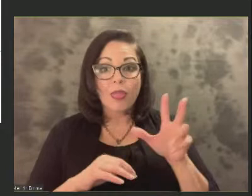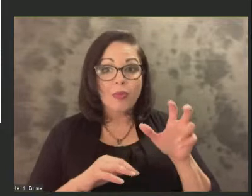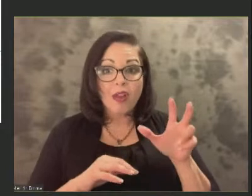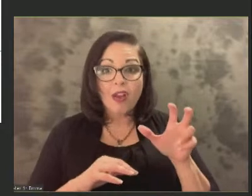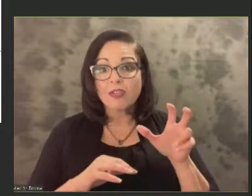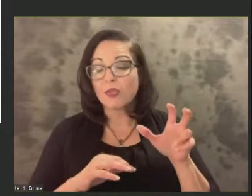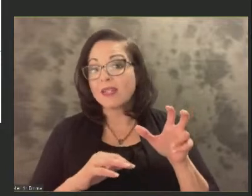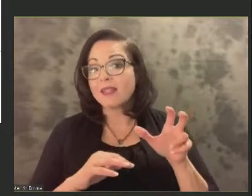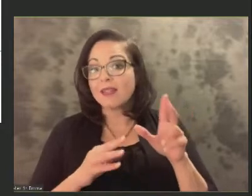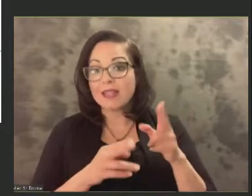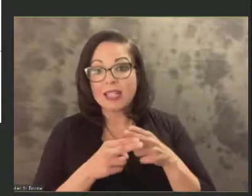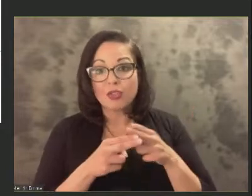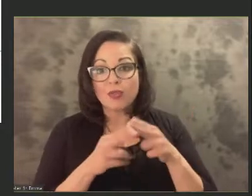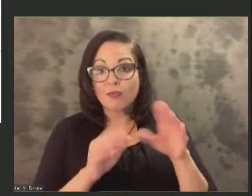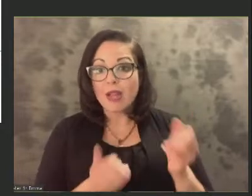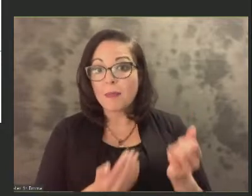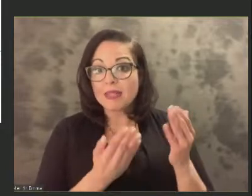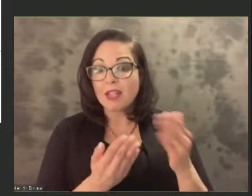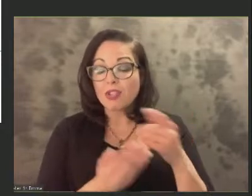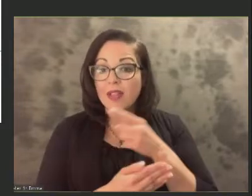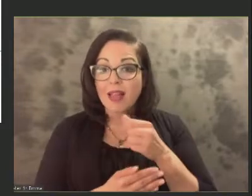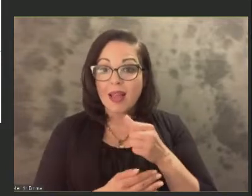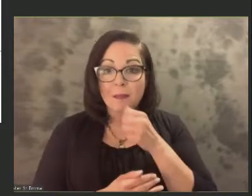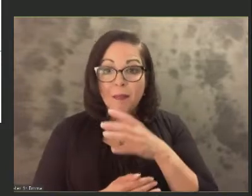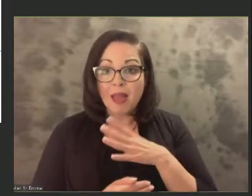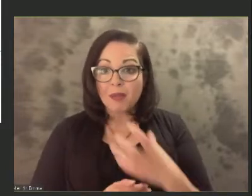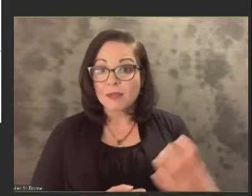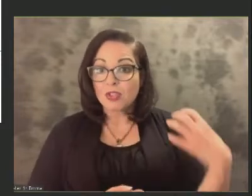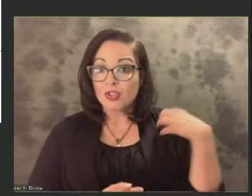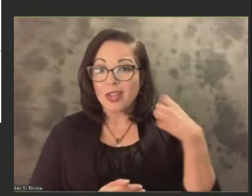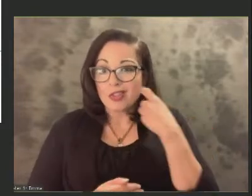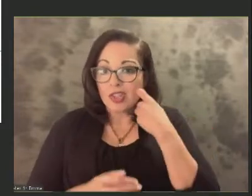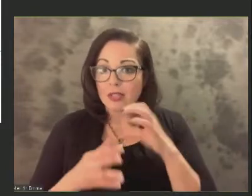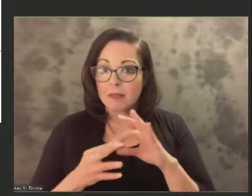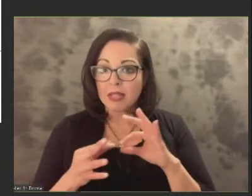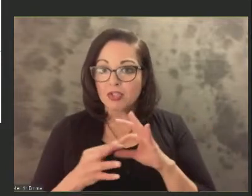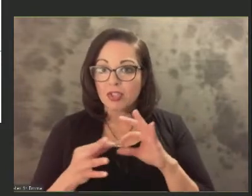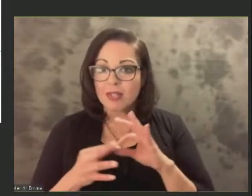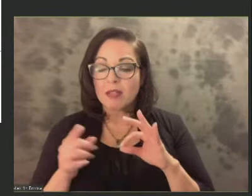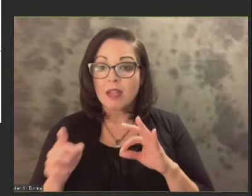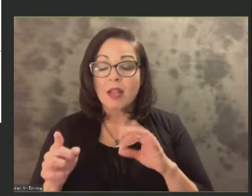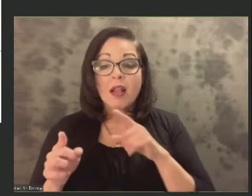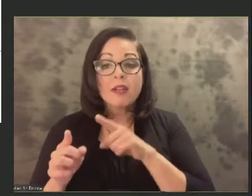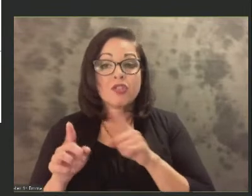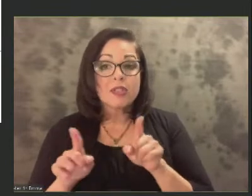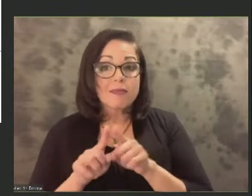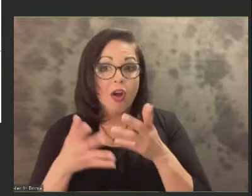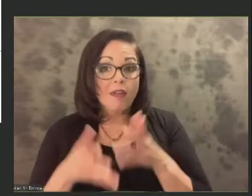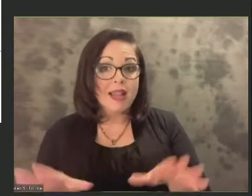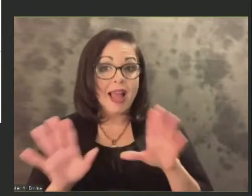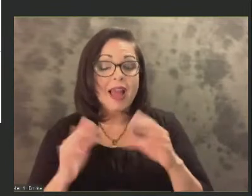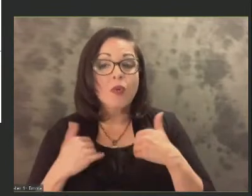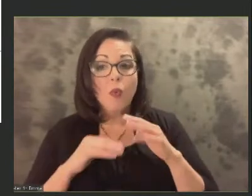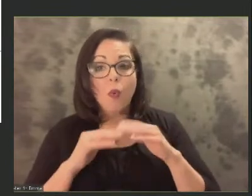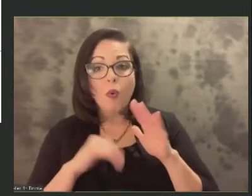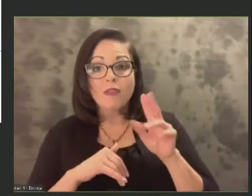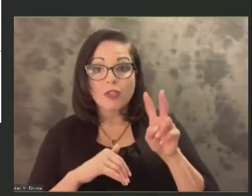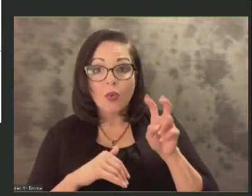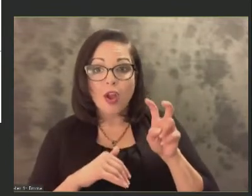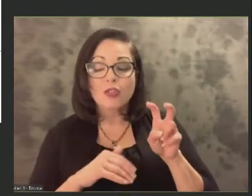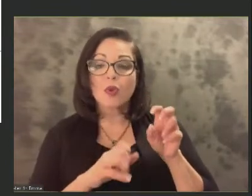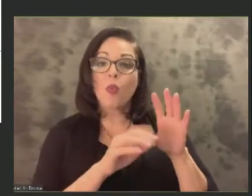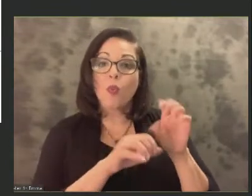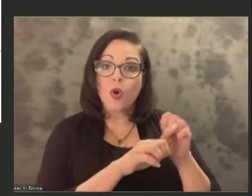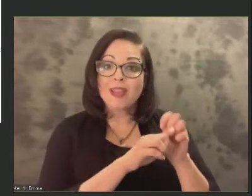interim recommendations that Madam Chair mentioned. In addition, they had over 200 working